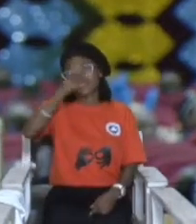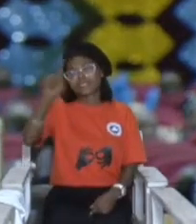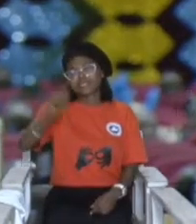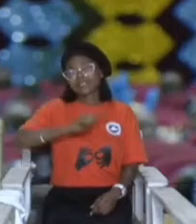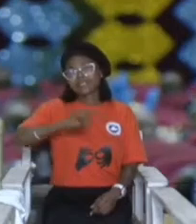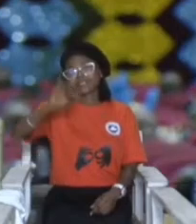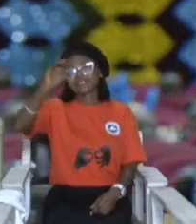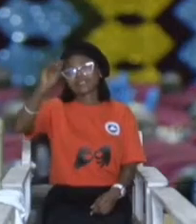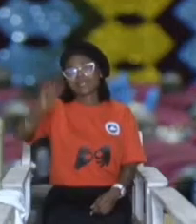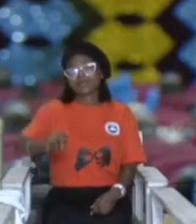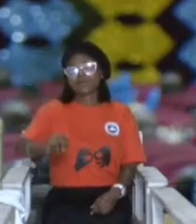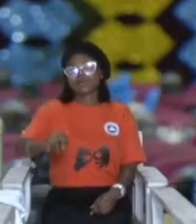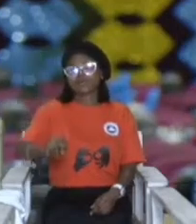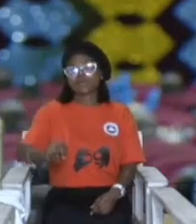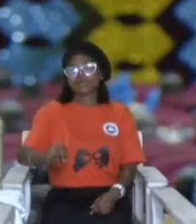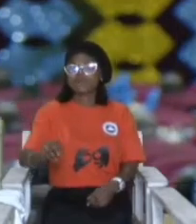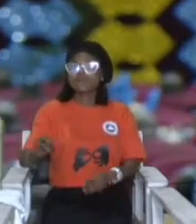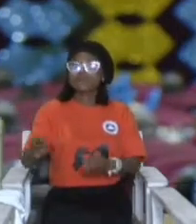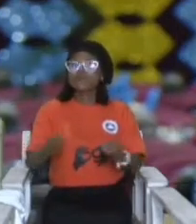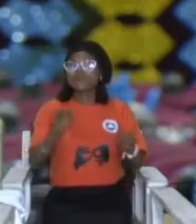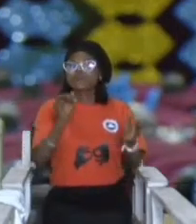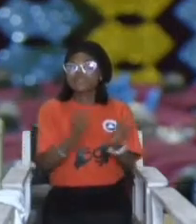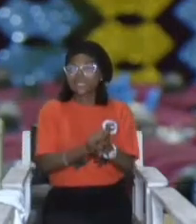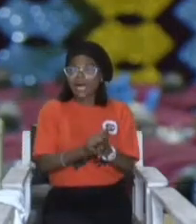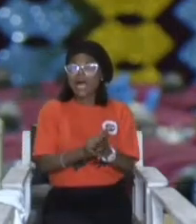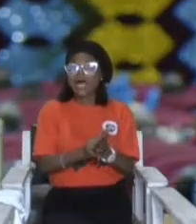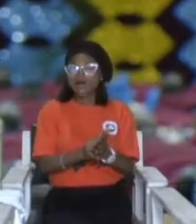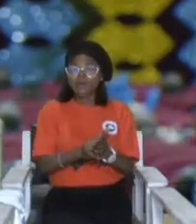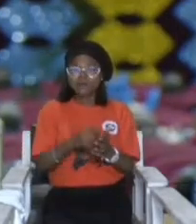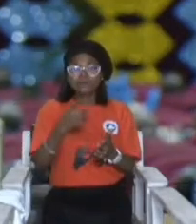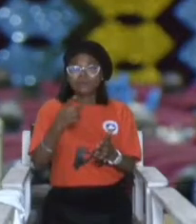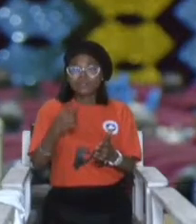Rule thou in the midst of thy enemies.